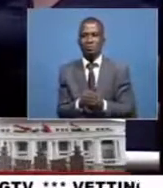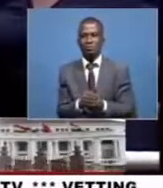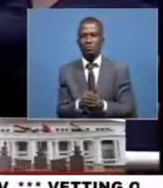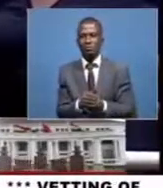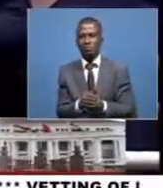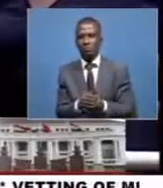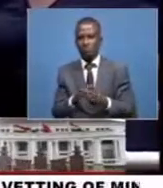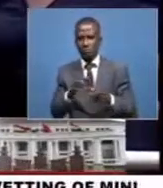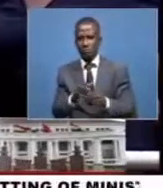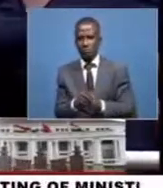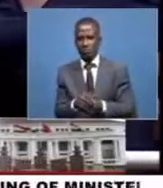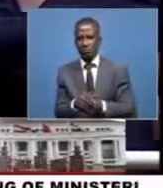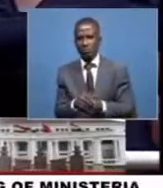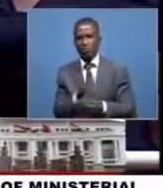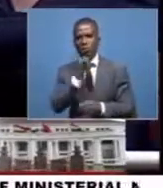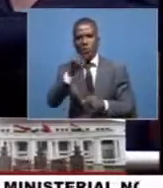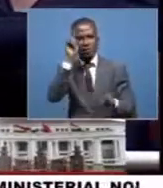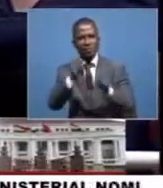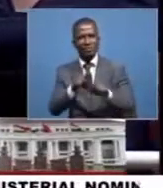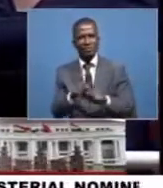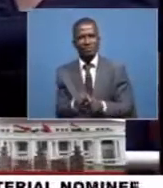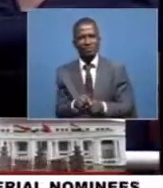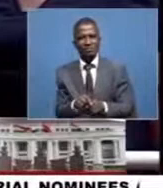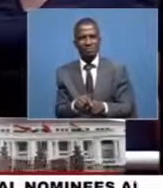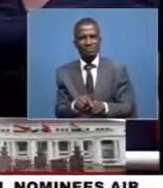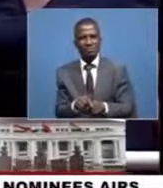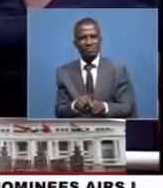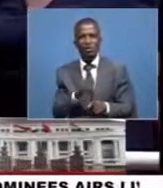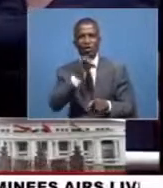simple. If we disagree.